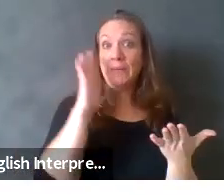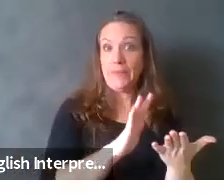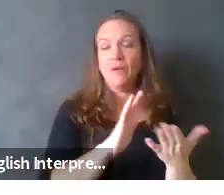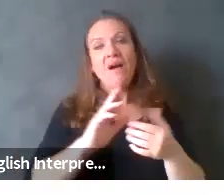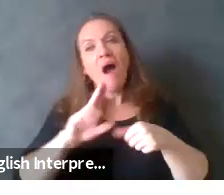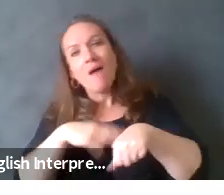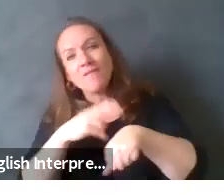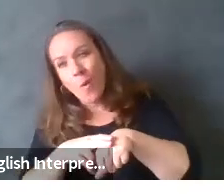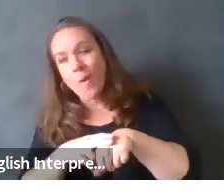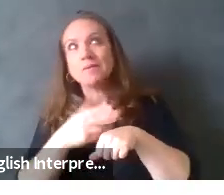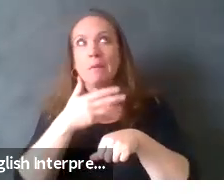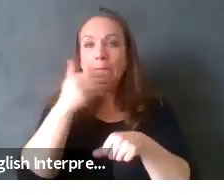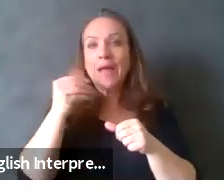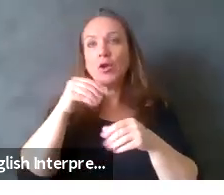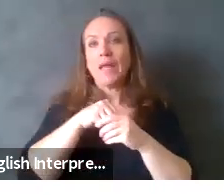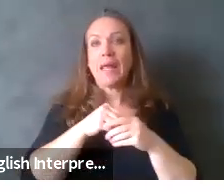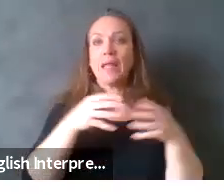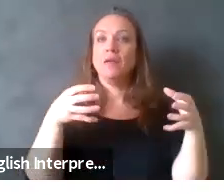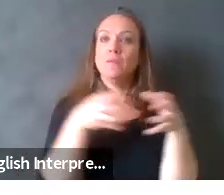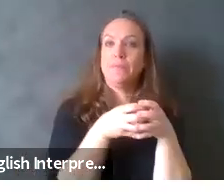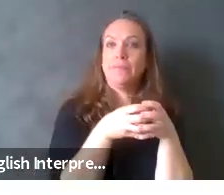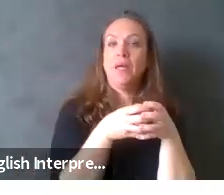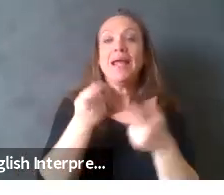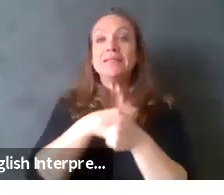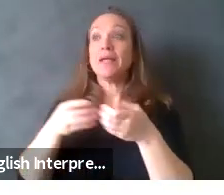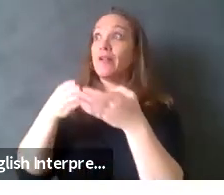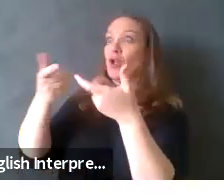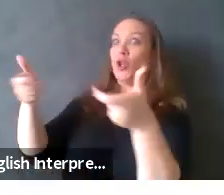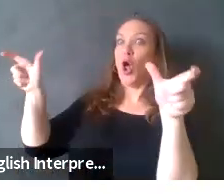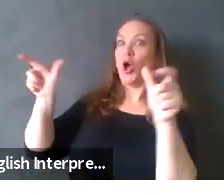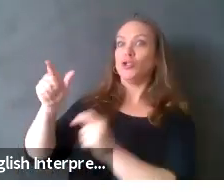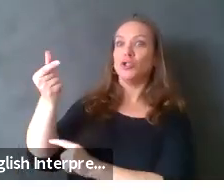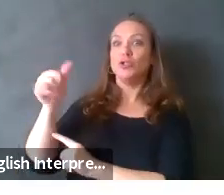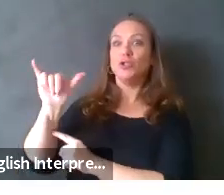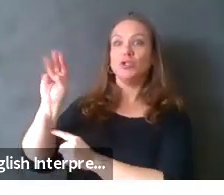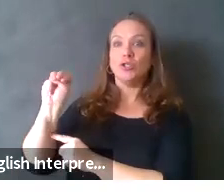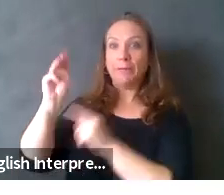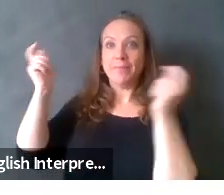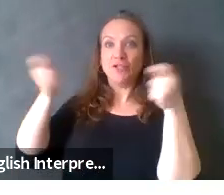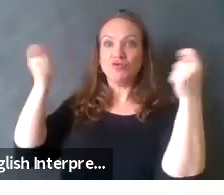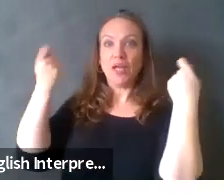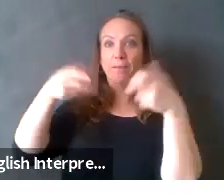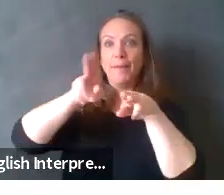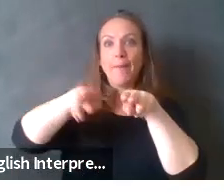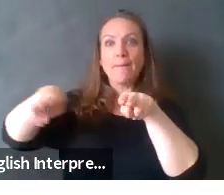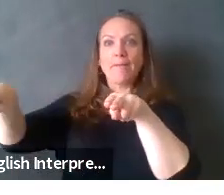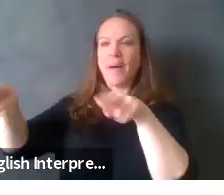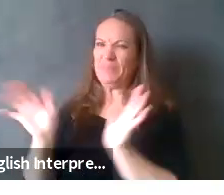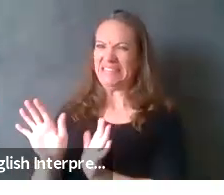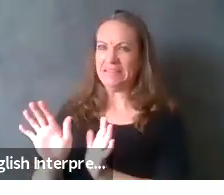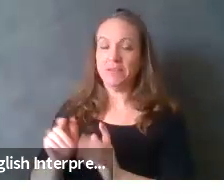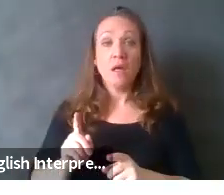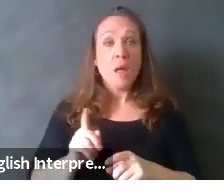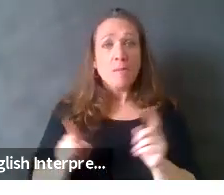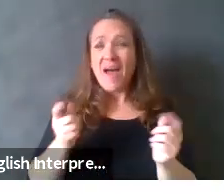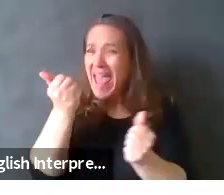in an enclosed area than in a large gymnasium. But everyone is welcome. That commitment has not